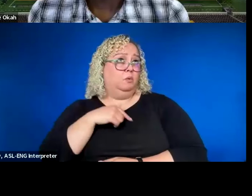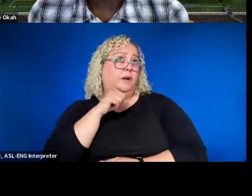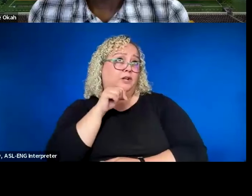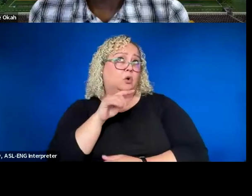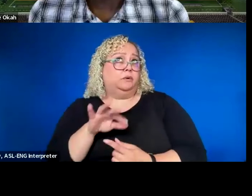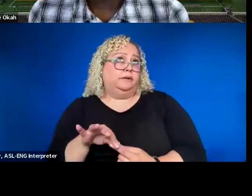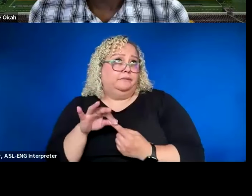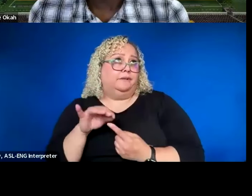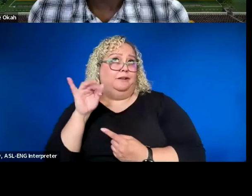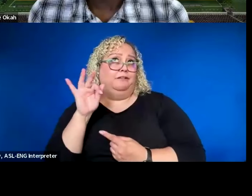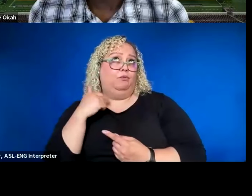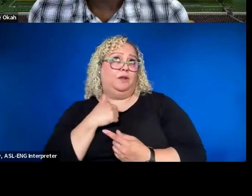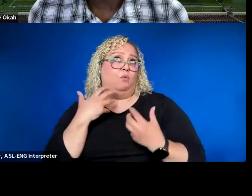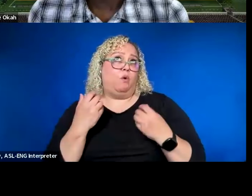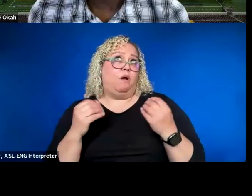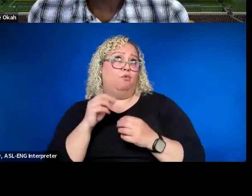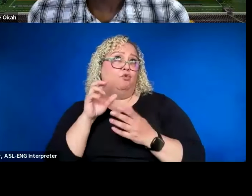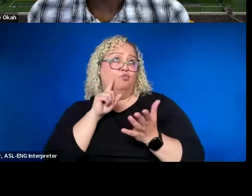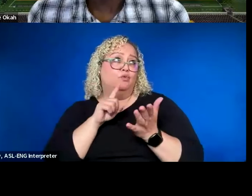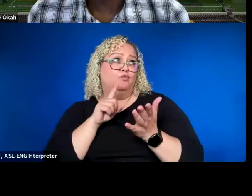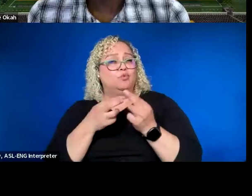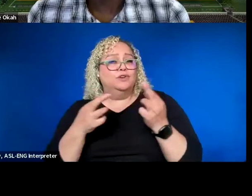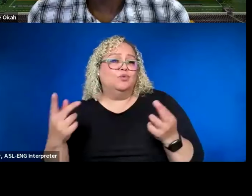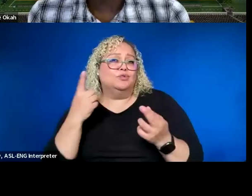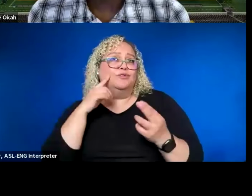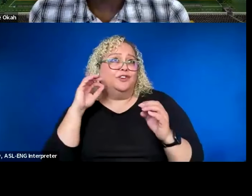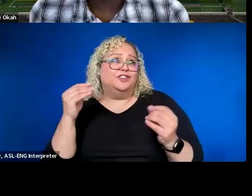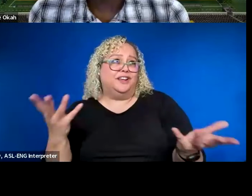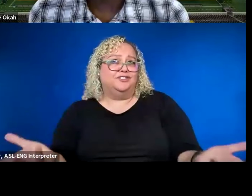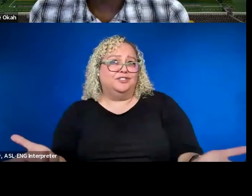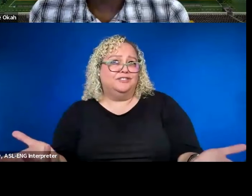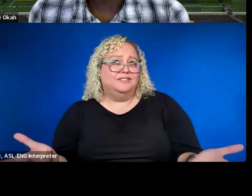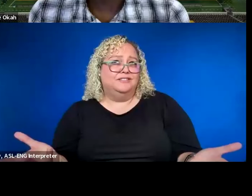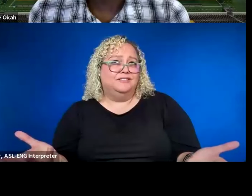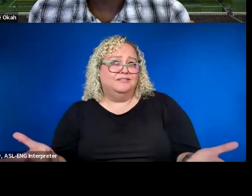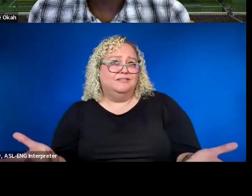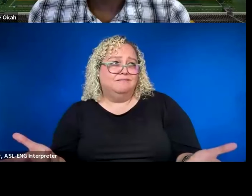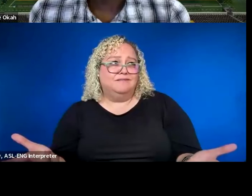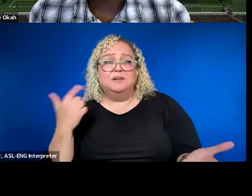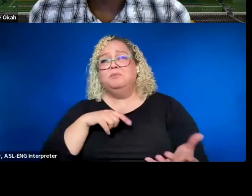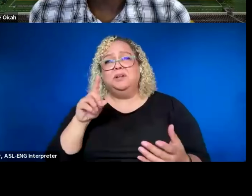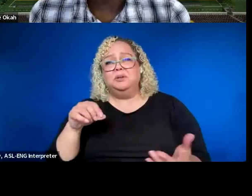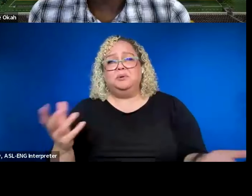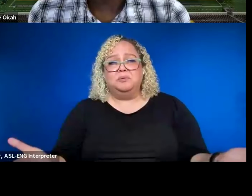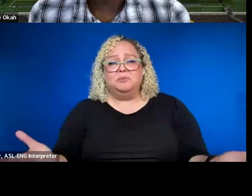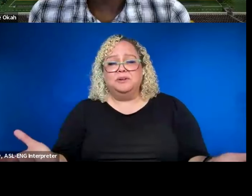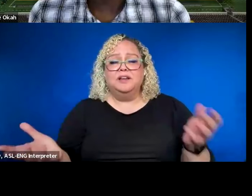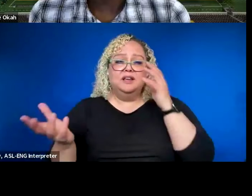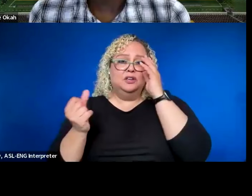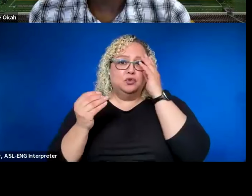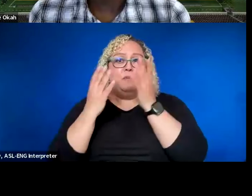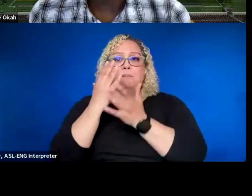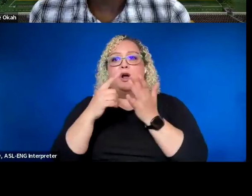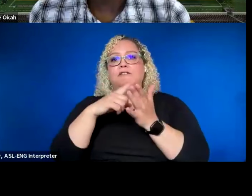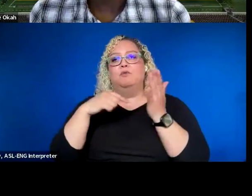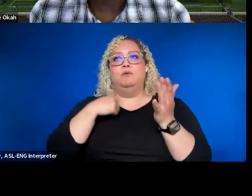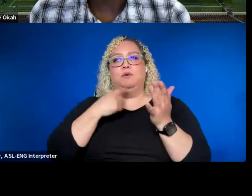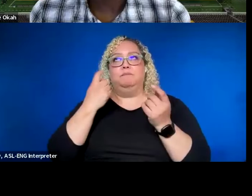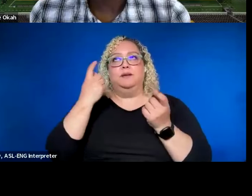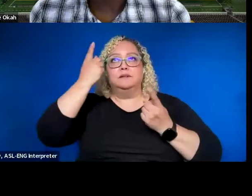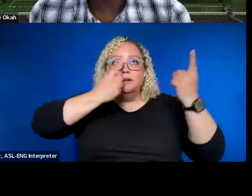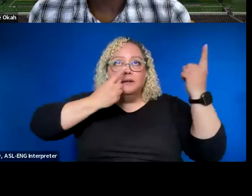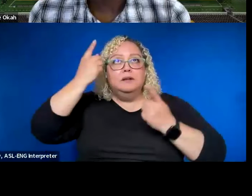we do provide knowledge. And part of the question, I think, inherent in thinking about community